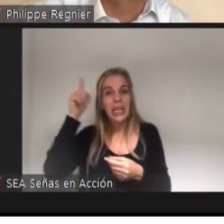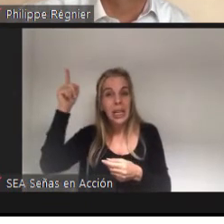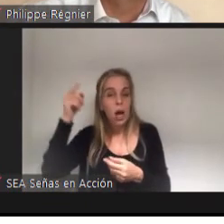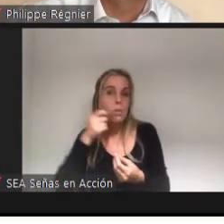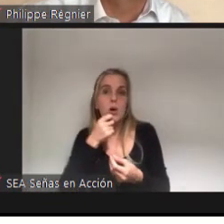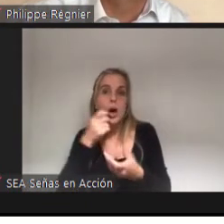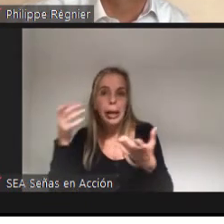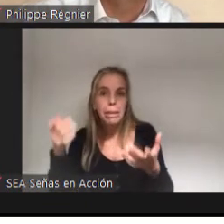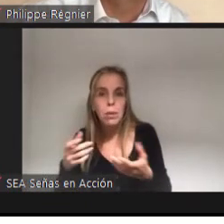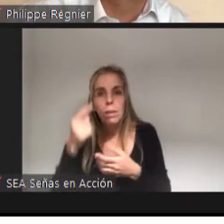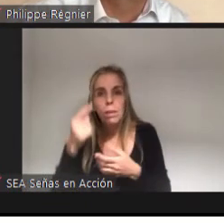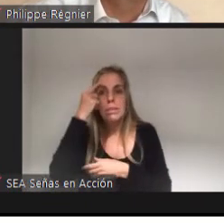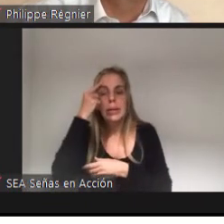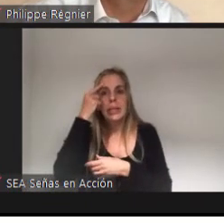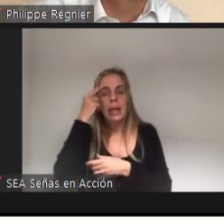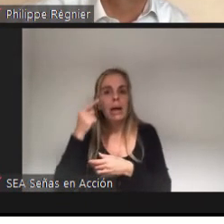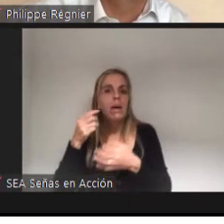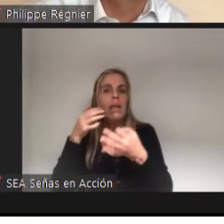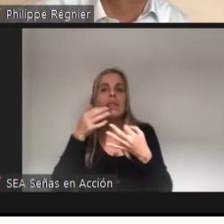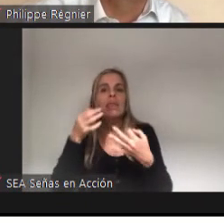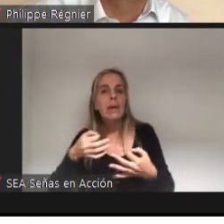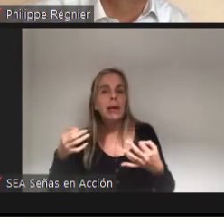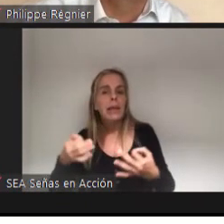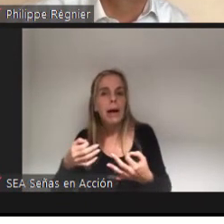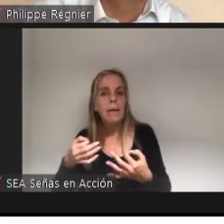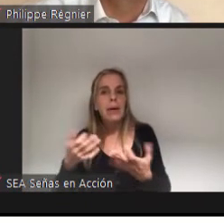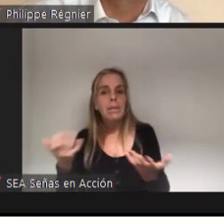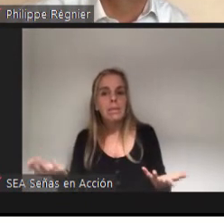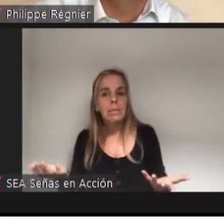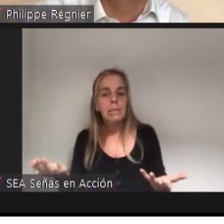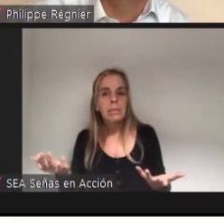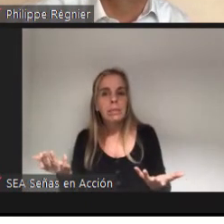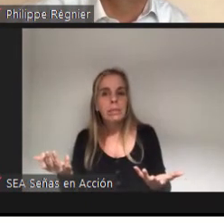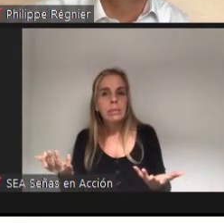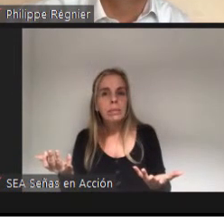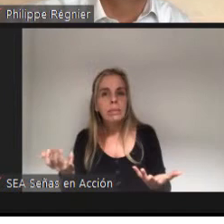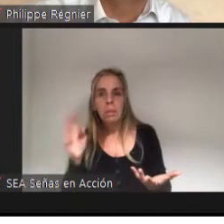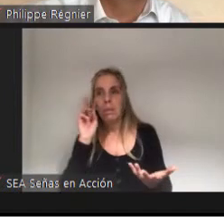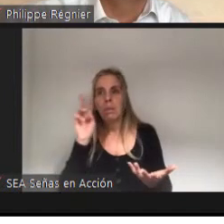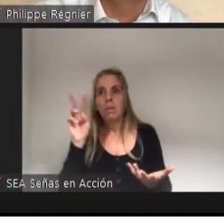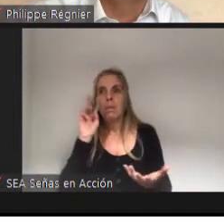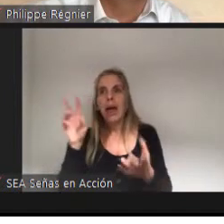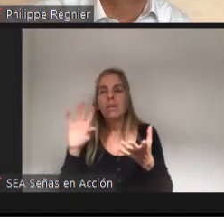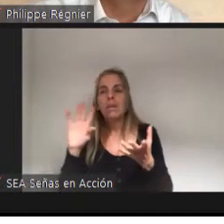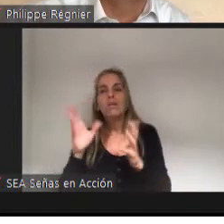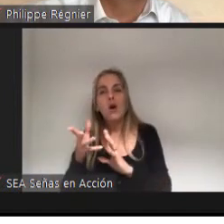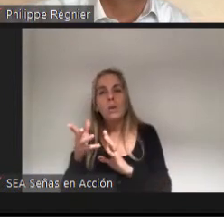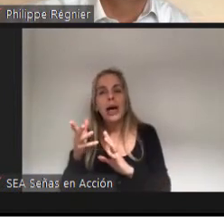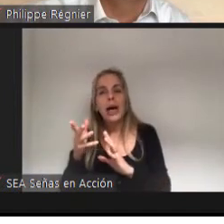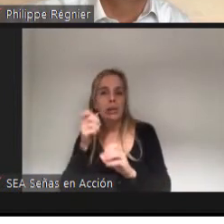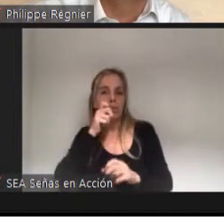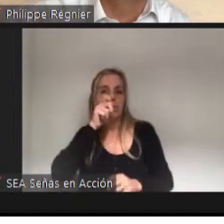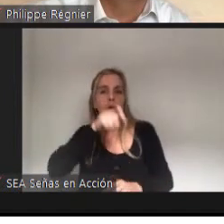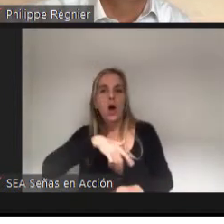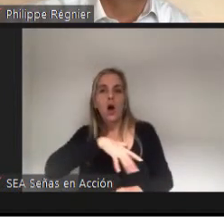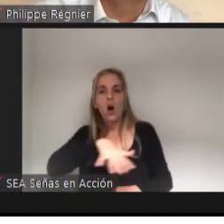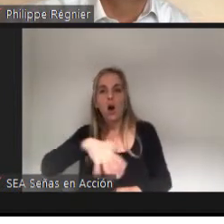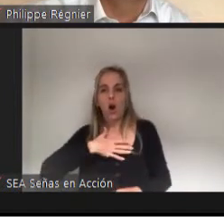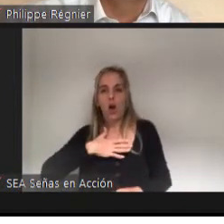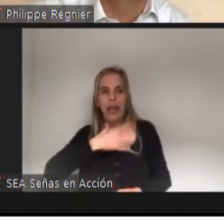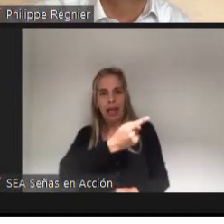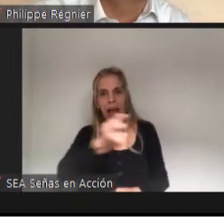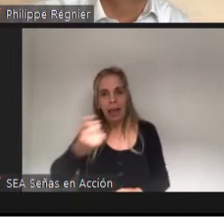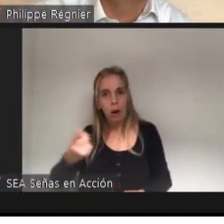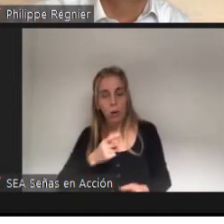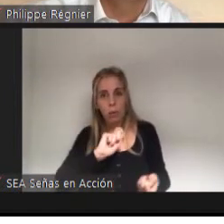the different Chinas, seriously thinking how hegemonies, local hegemonies, will